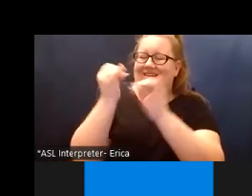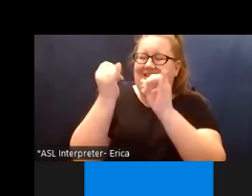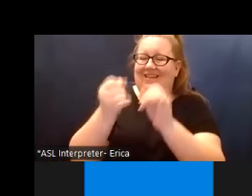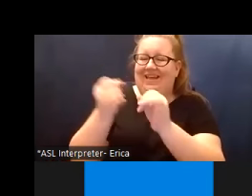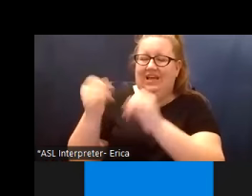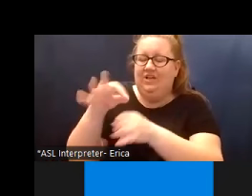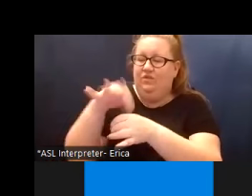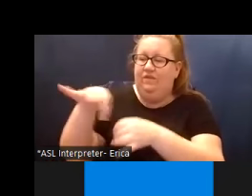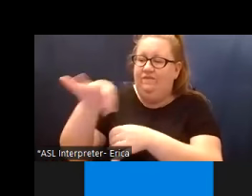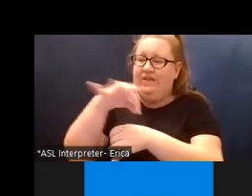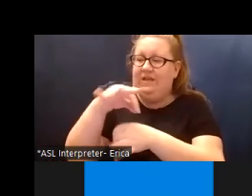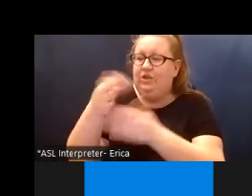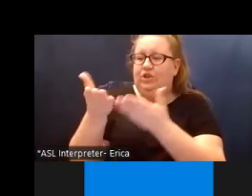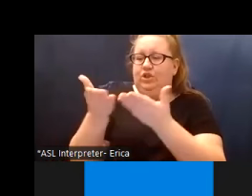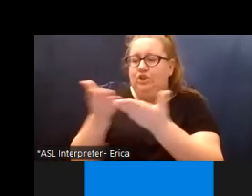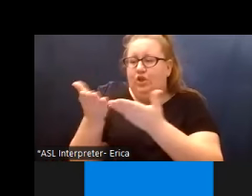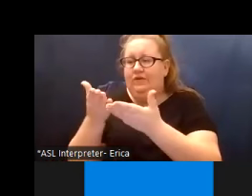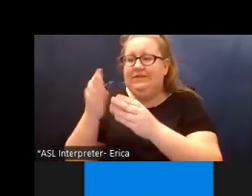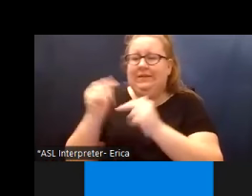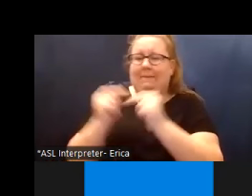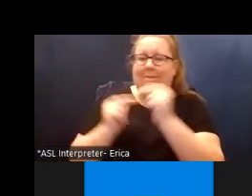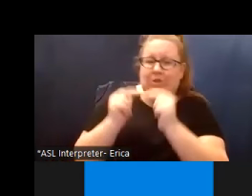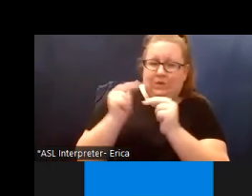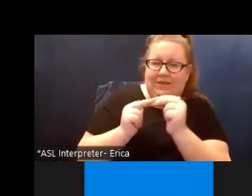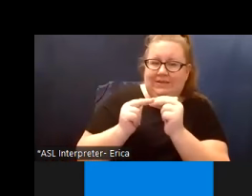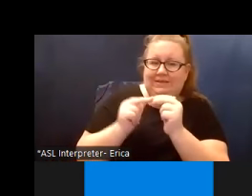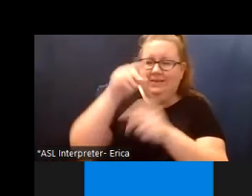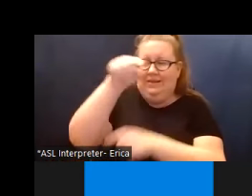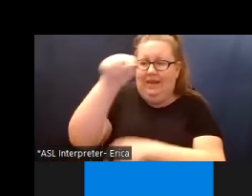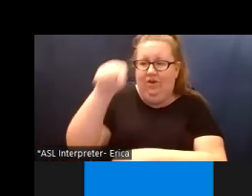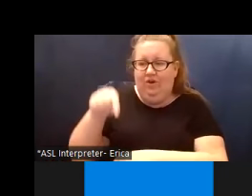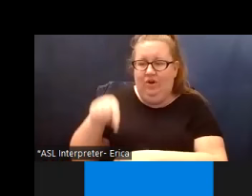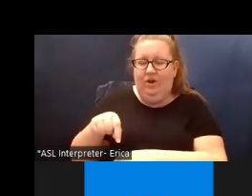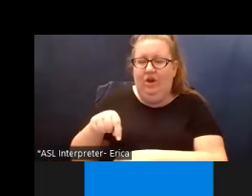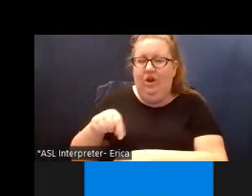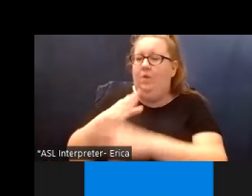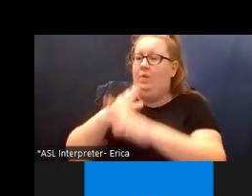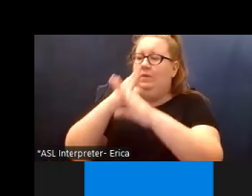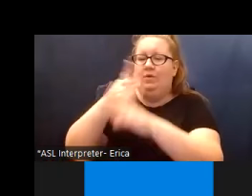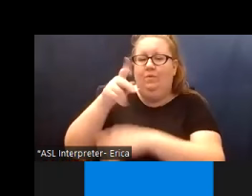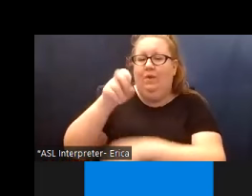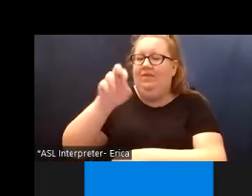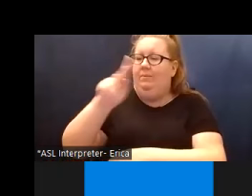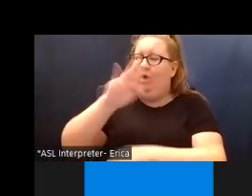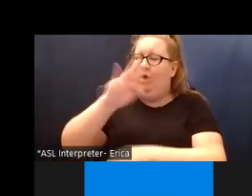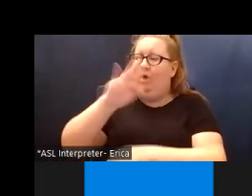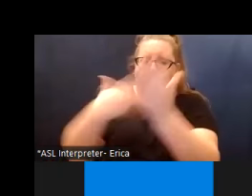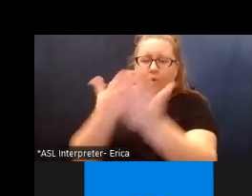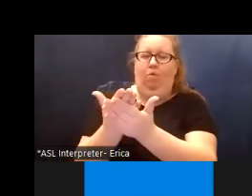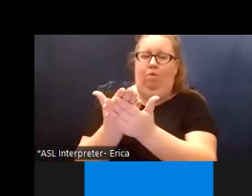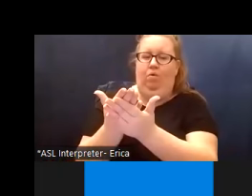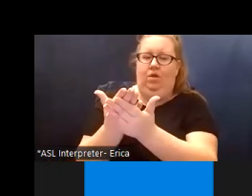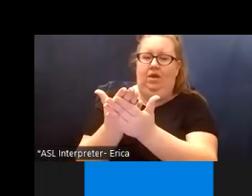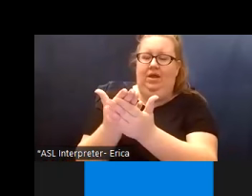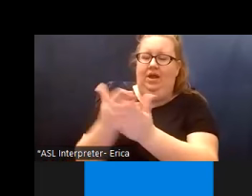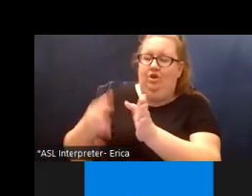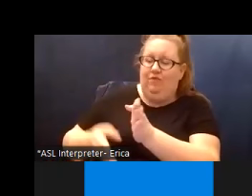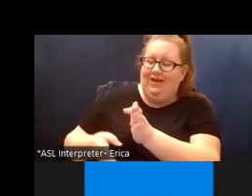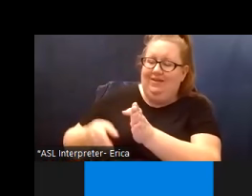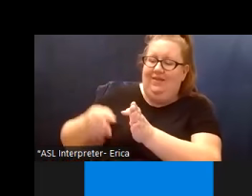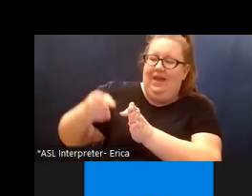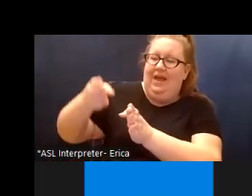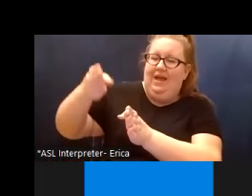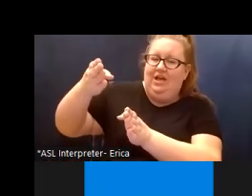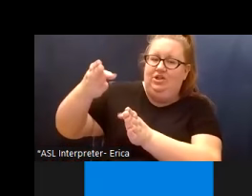services and buildings within them, we would propose protecting the park as a whole, raising the edge, doing a